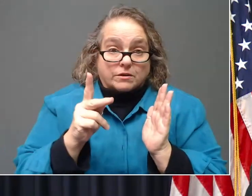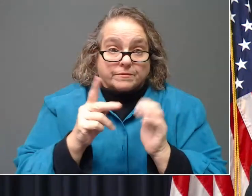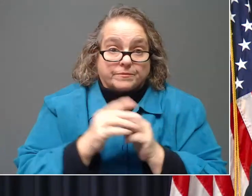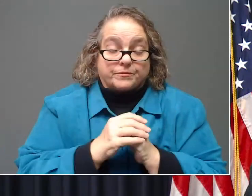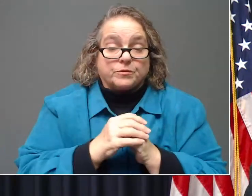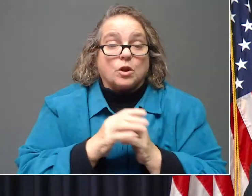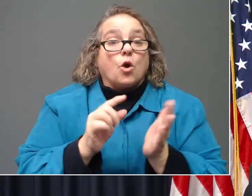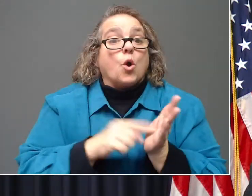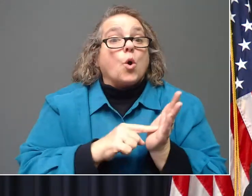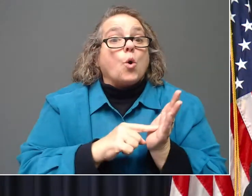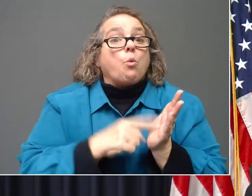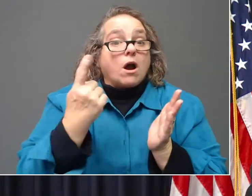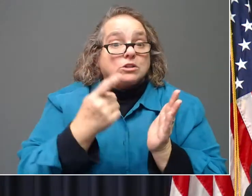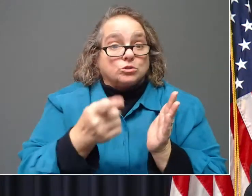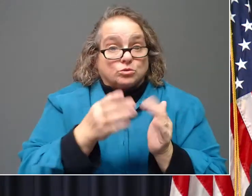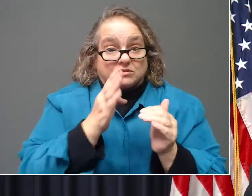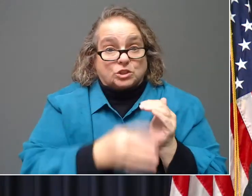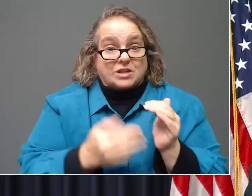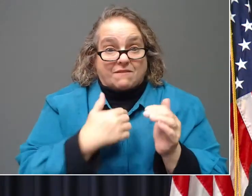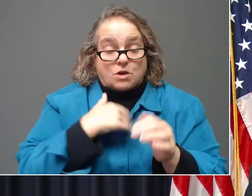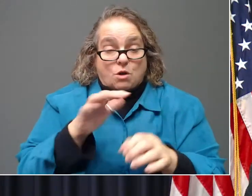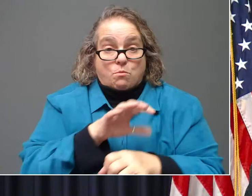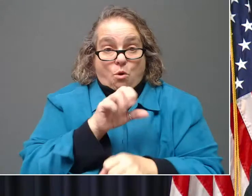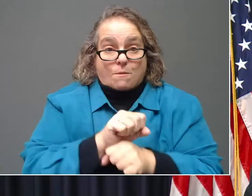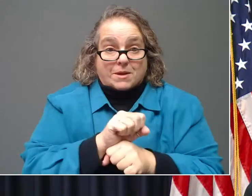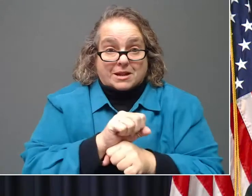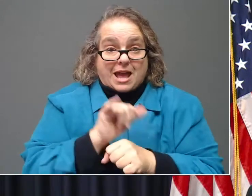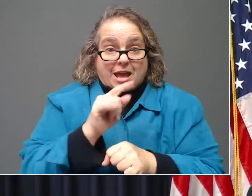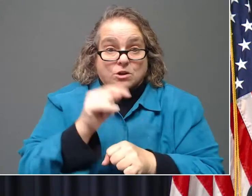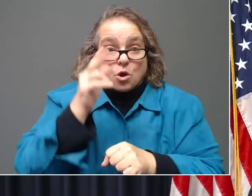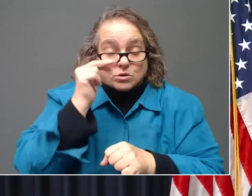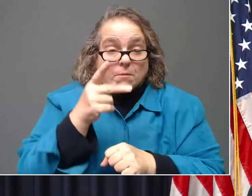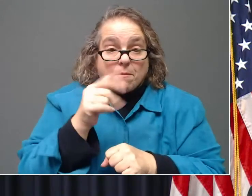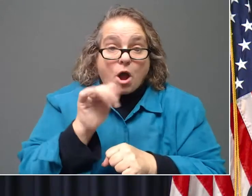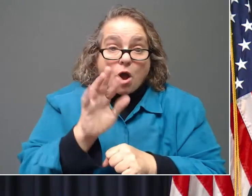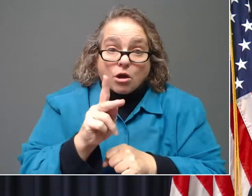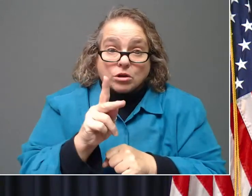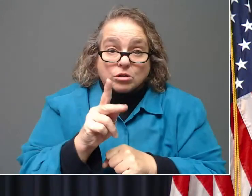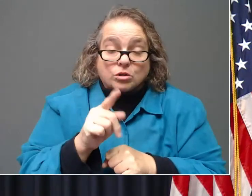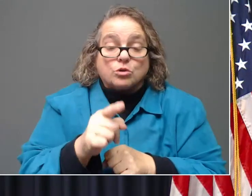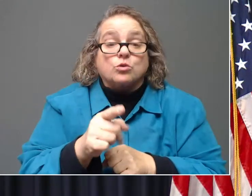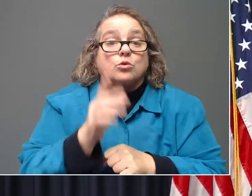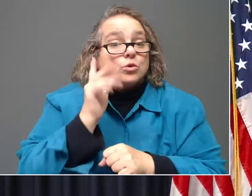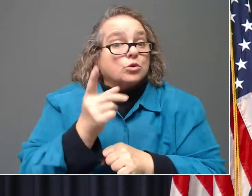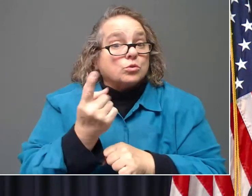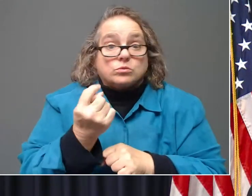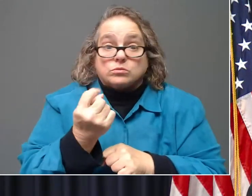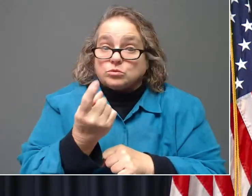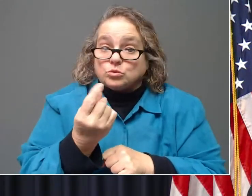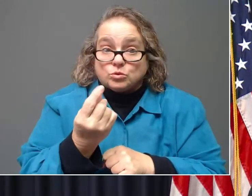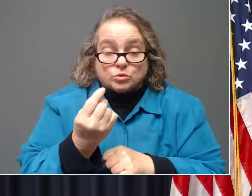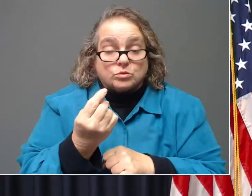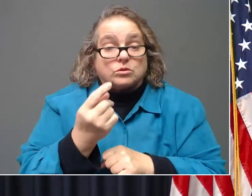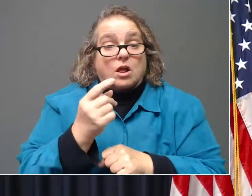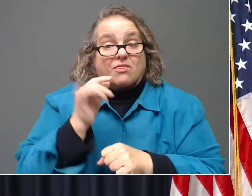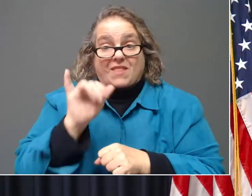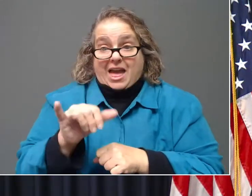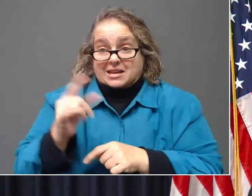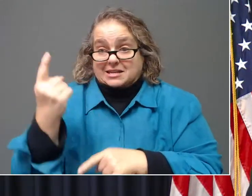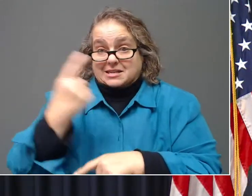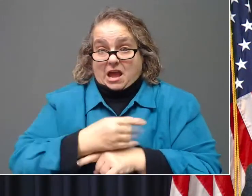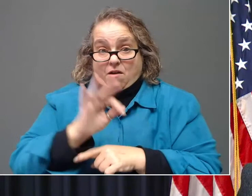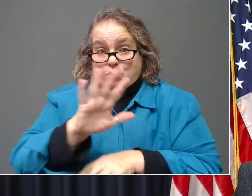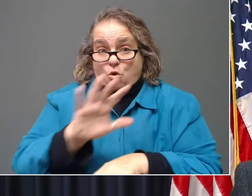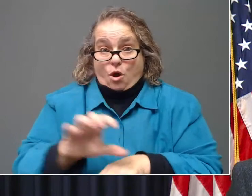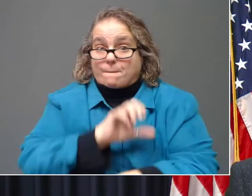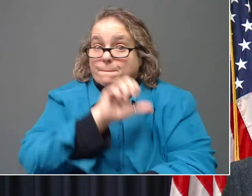appointment at the horse park, you will then, on the day of your appointment, you'll be heading to the horse park. And I want